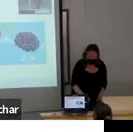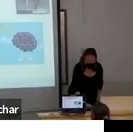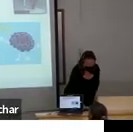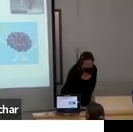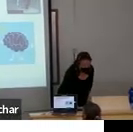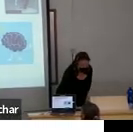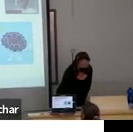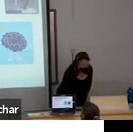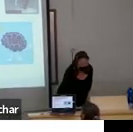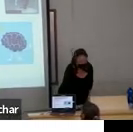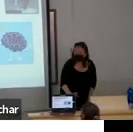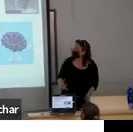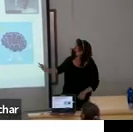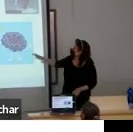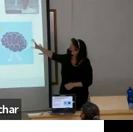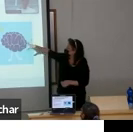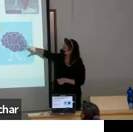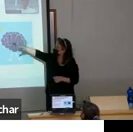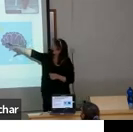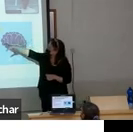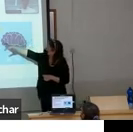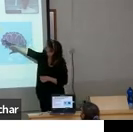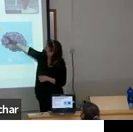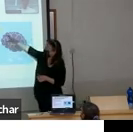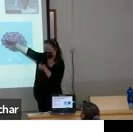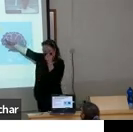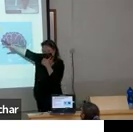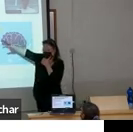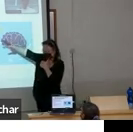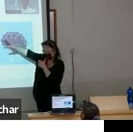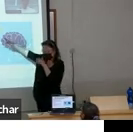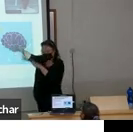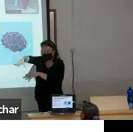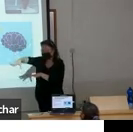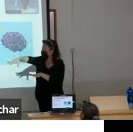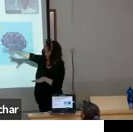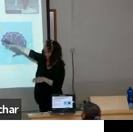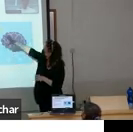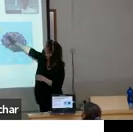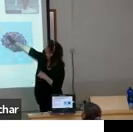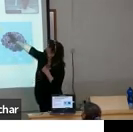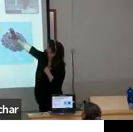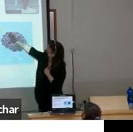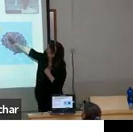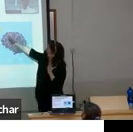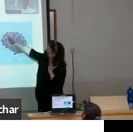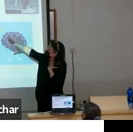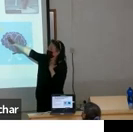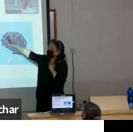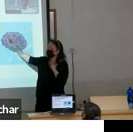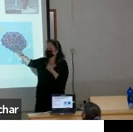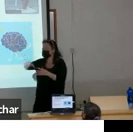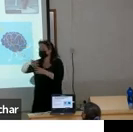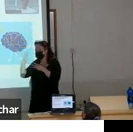of a compromise, okay? So this semester, last semester we just ended,